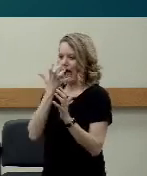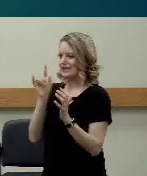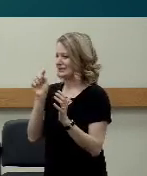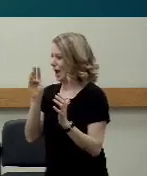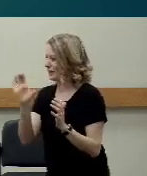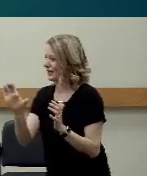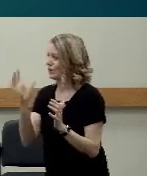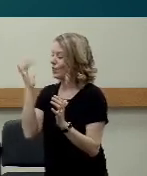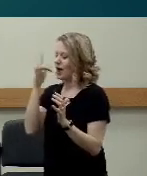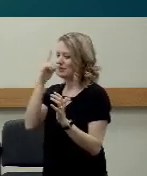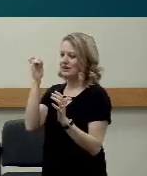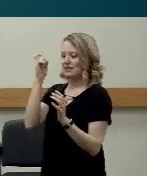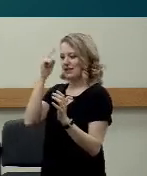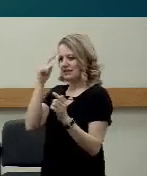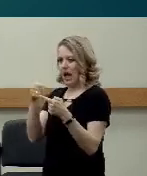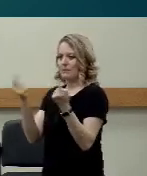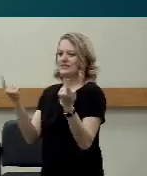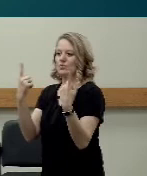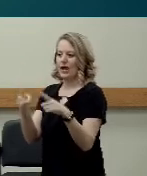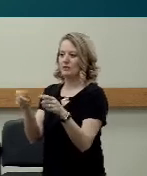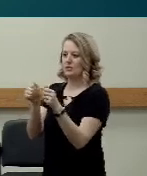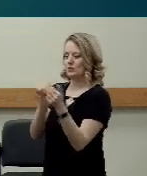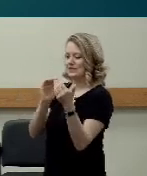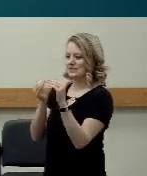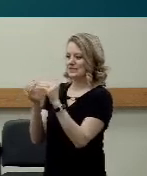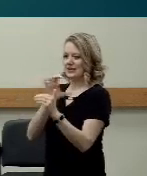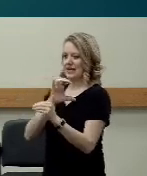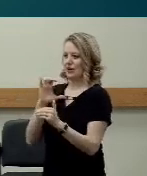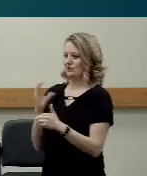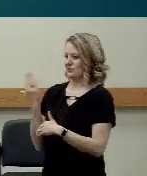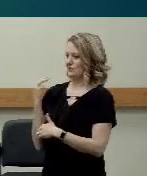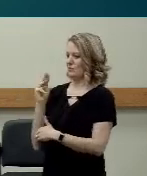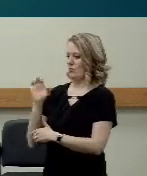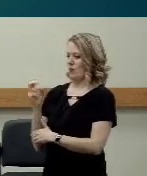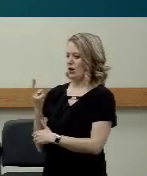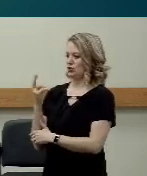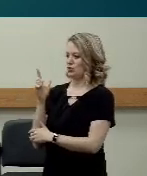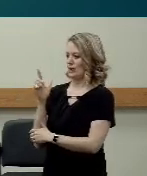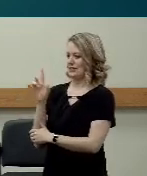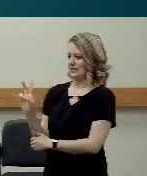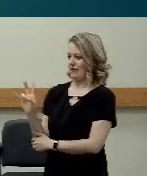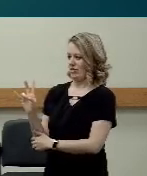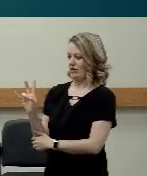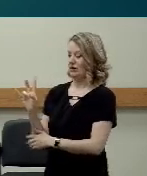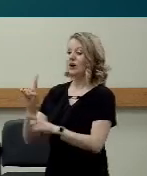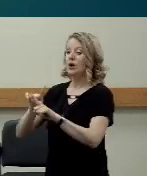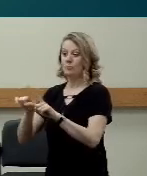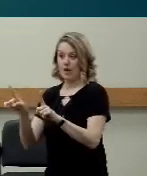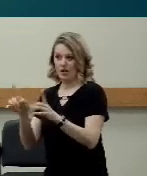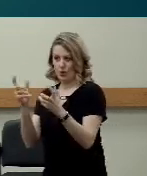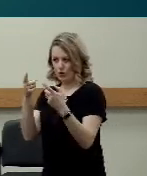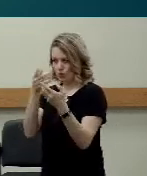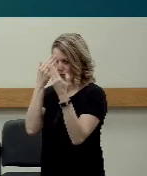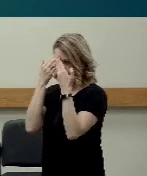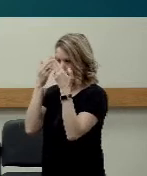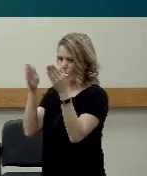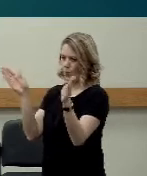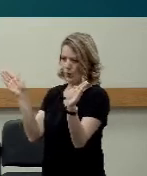a reversal of action taken by the City Council on March 27th. But I want you to keep an open mind